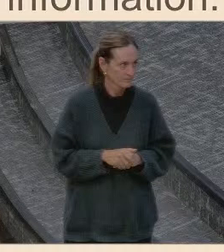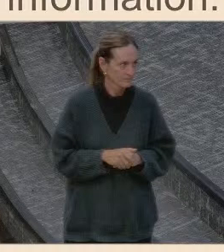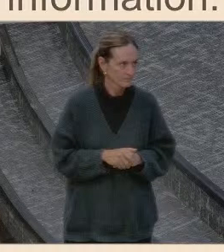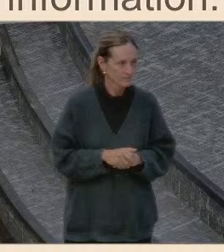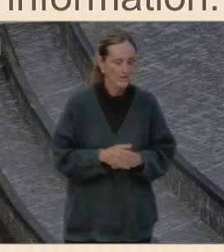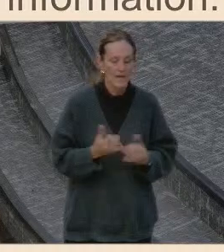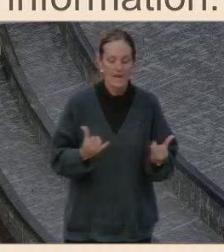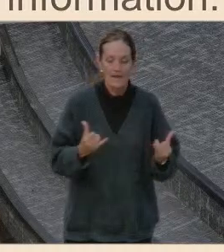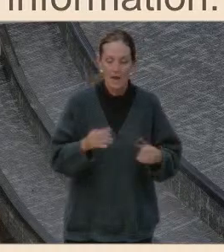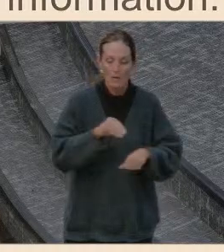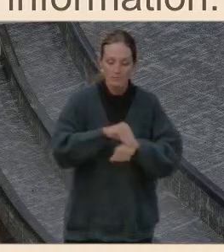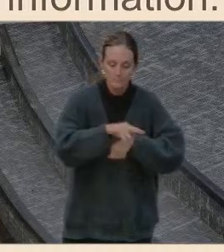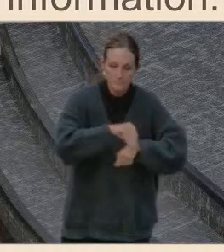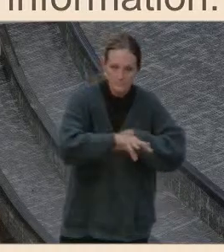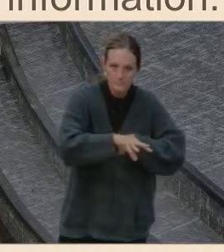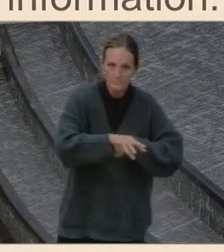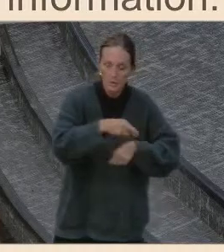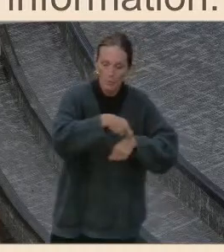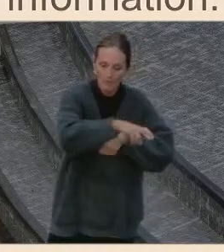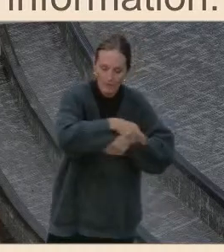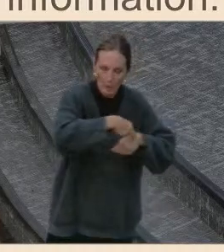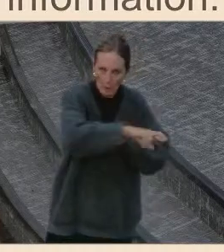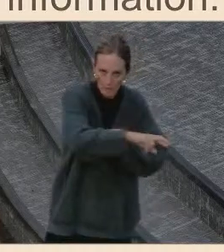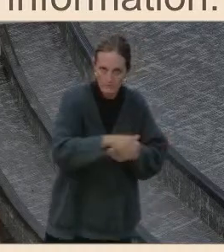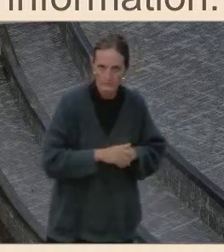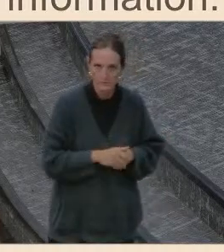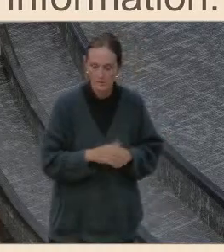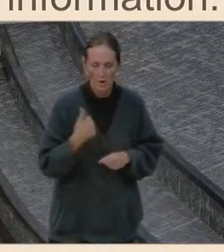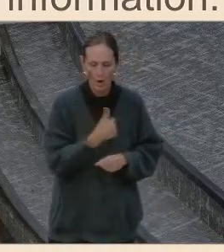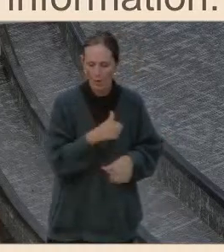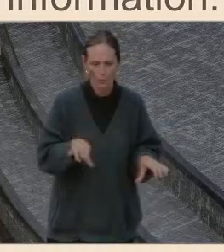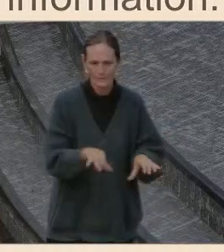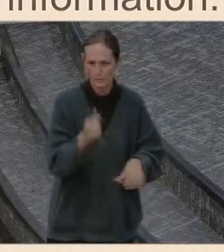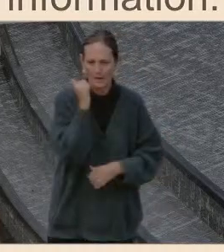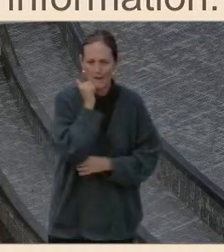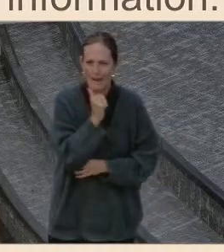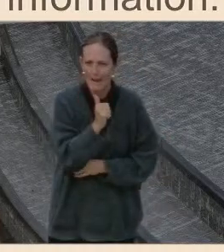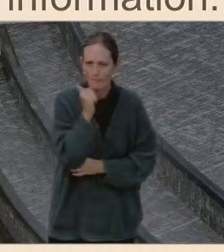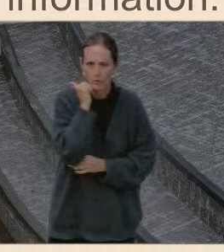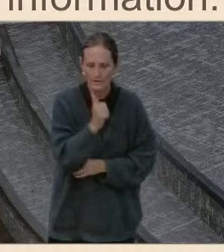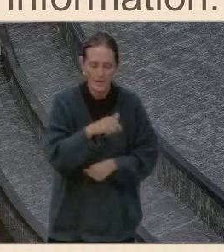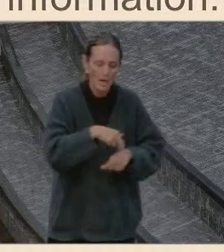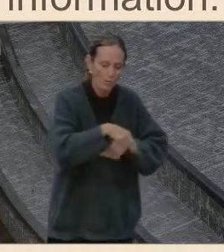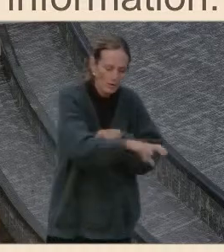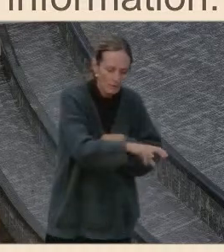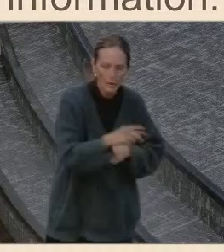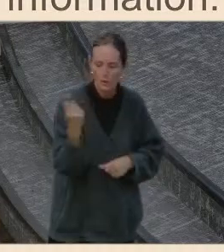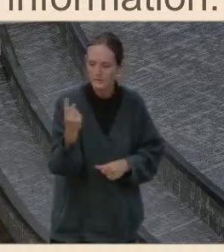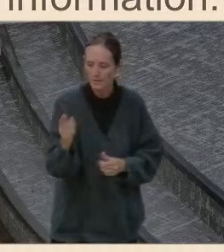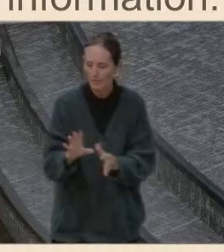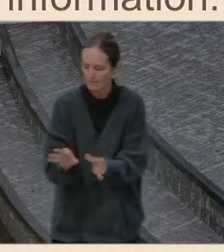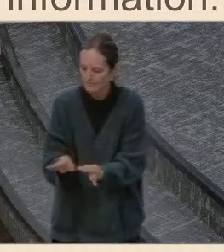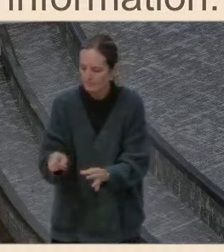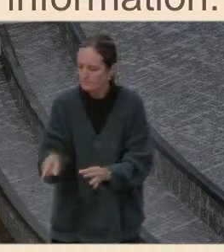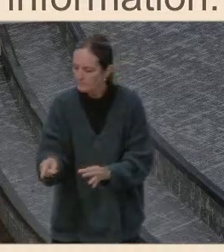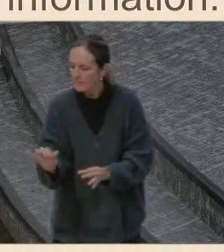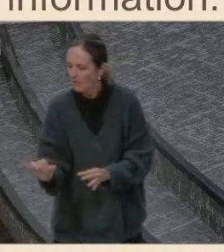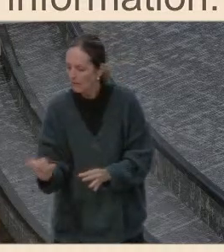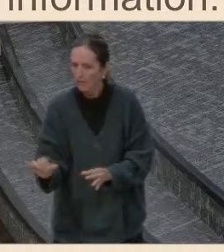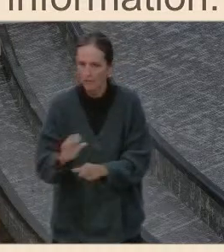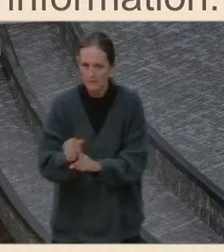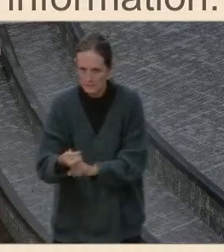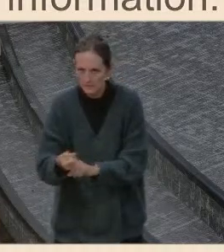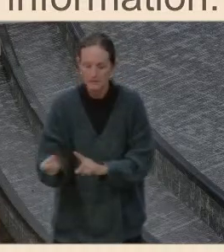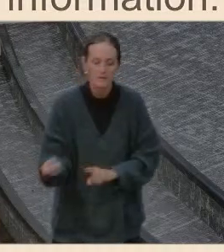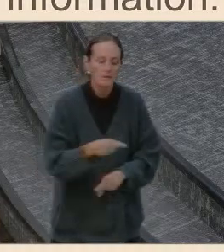our unarmed and SROs, we're doing that daily, referring to the counselor, referring to the counselor. I mean, just